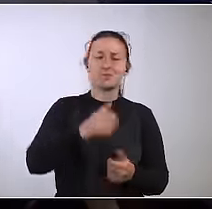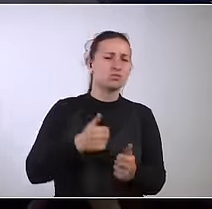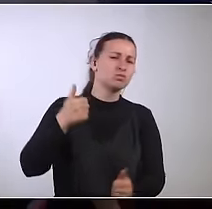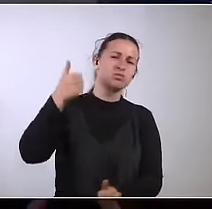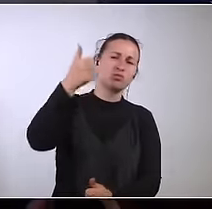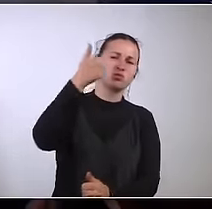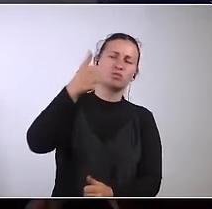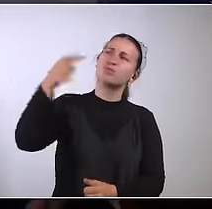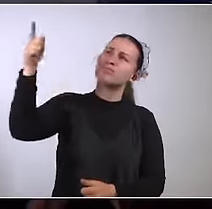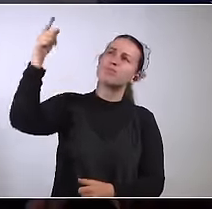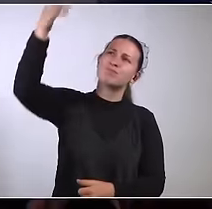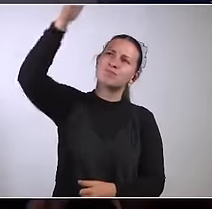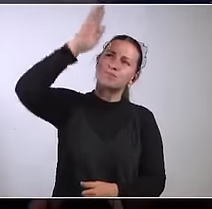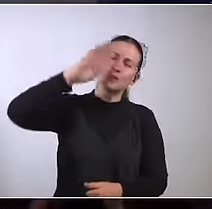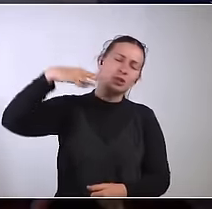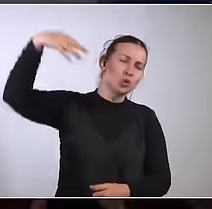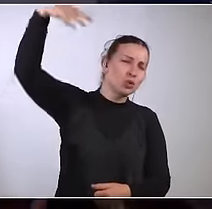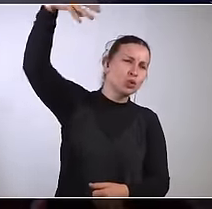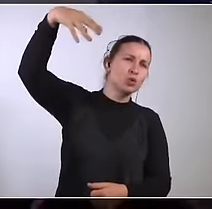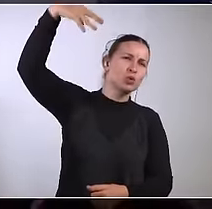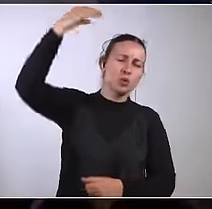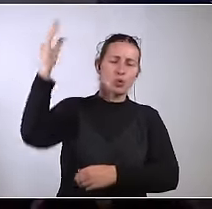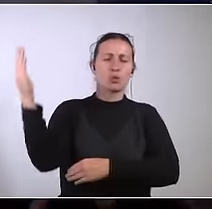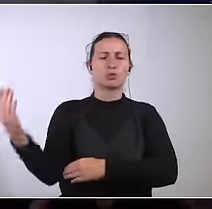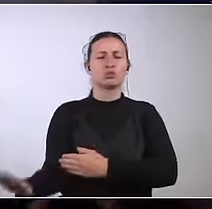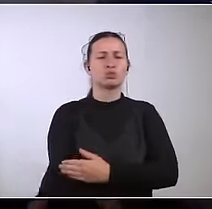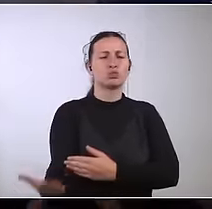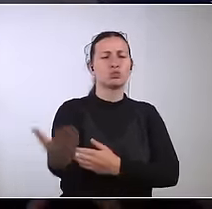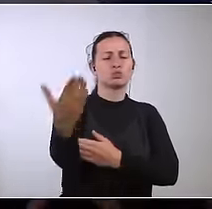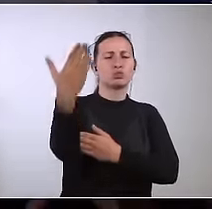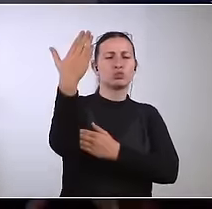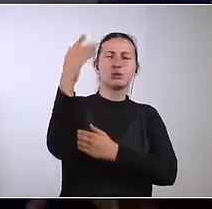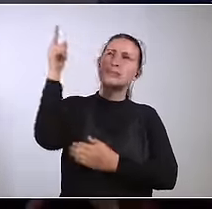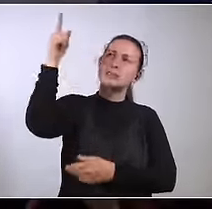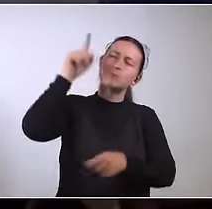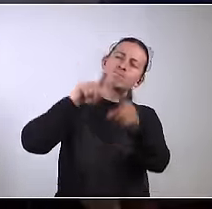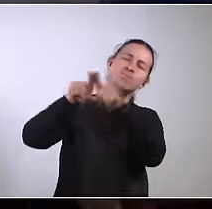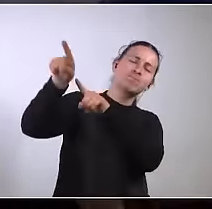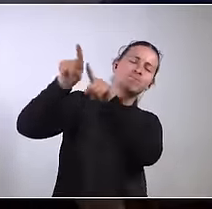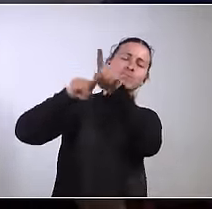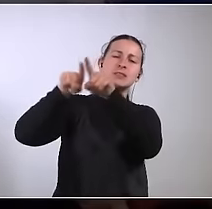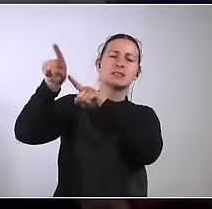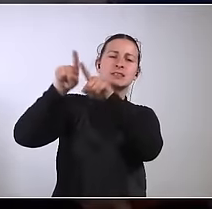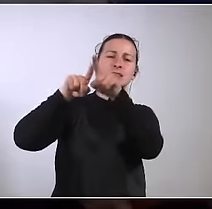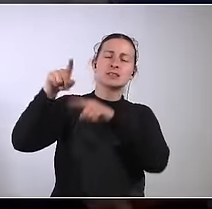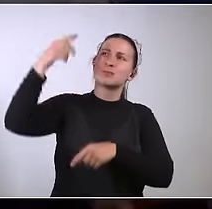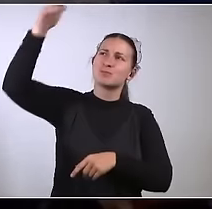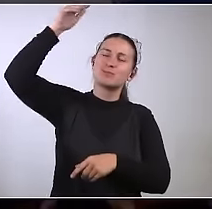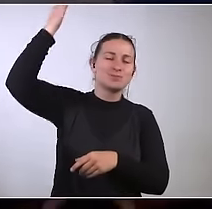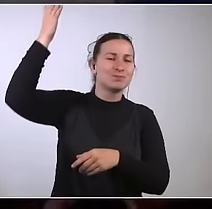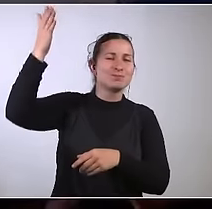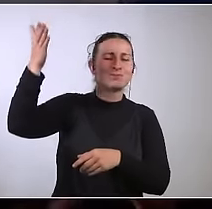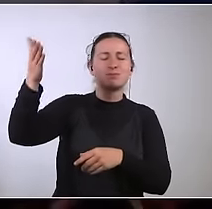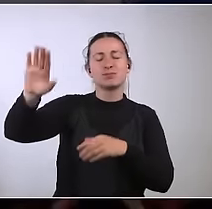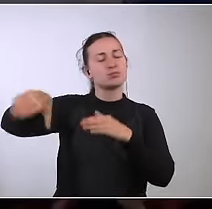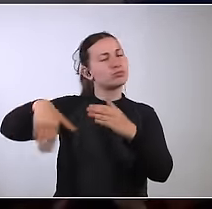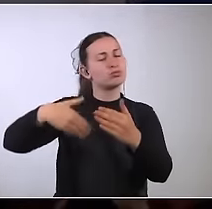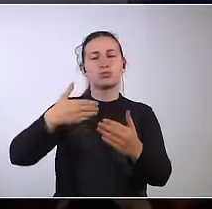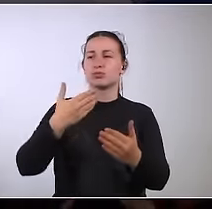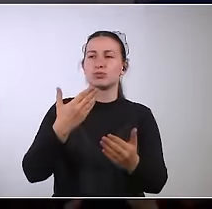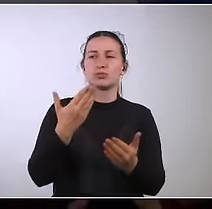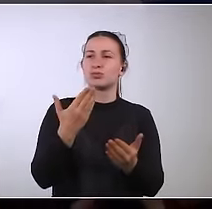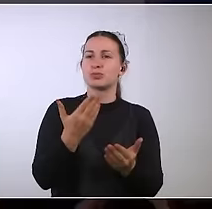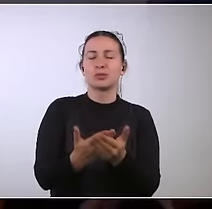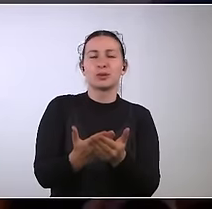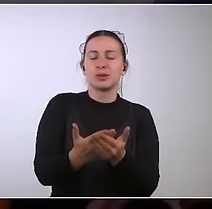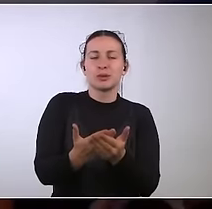and morning star. He is the wheel in the middle of the wheel. He is the sweet rose. I wish somebody